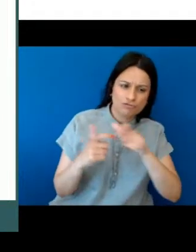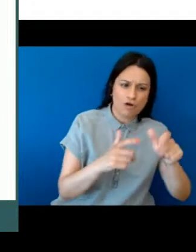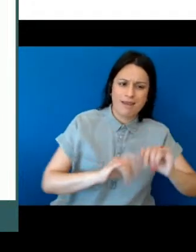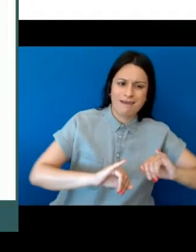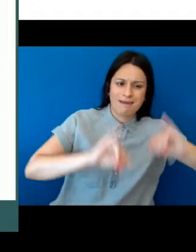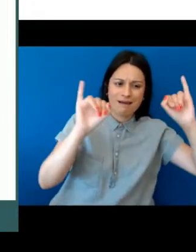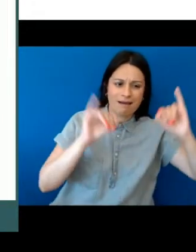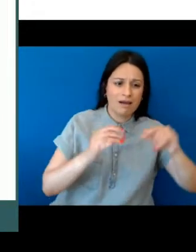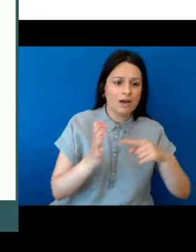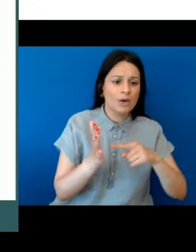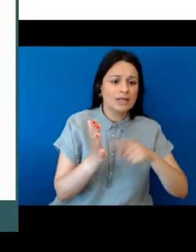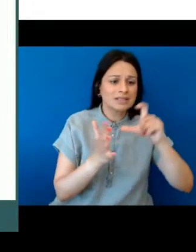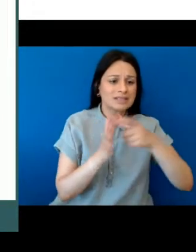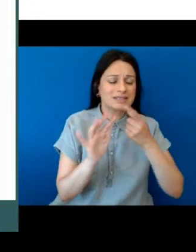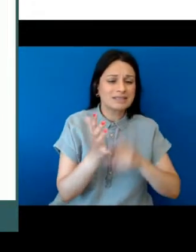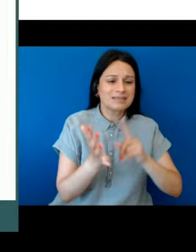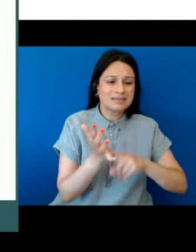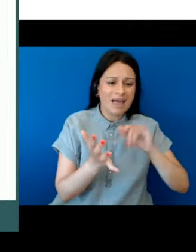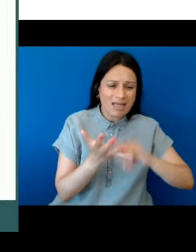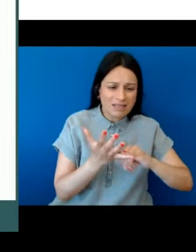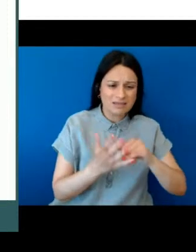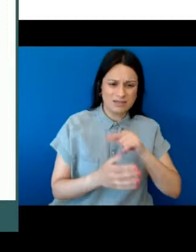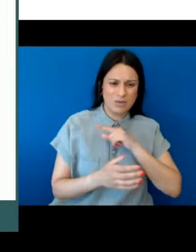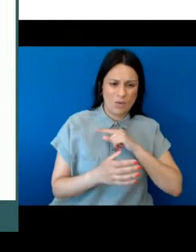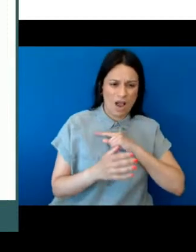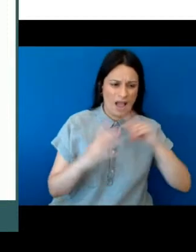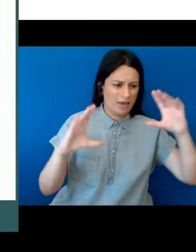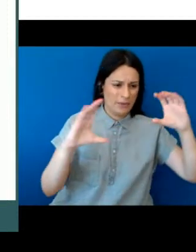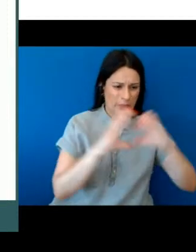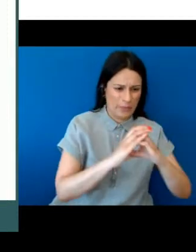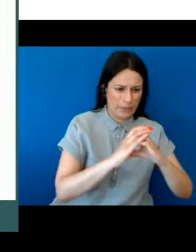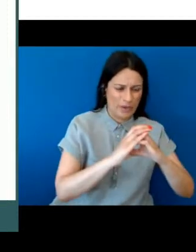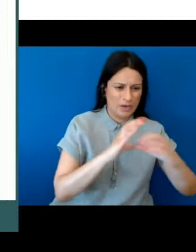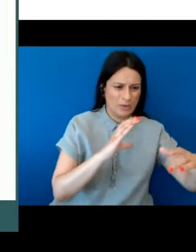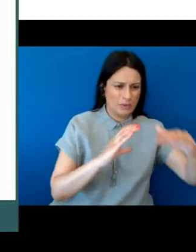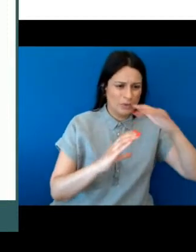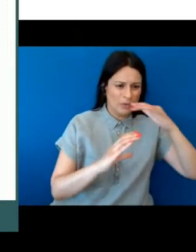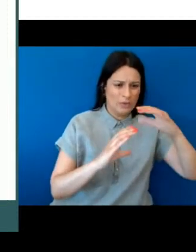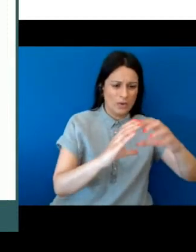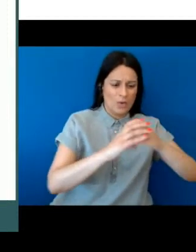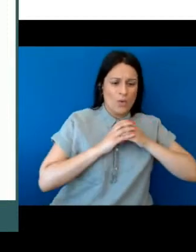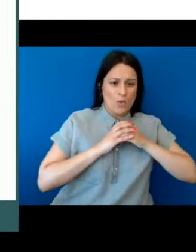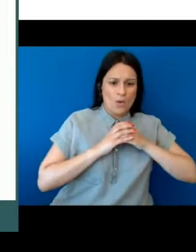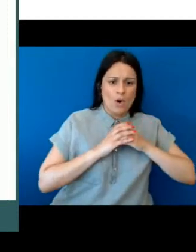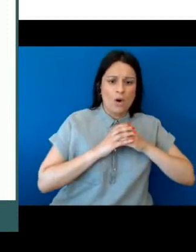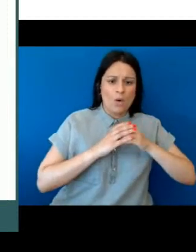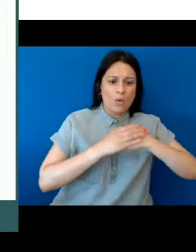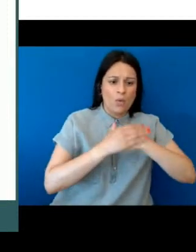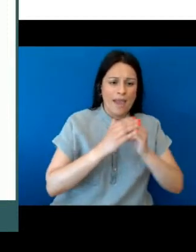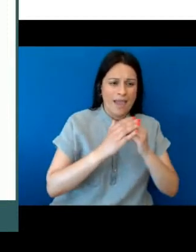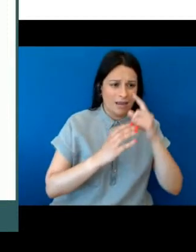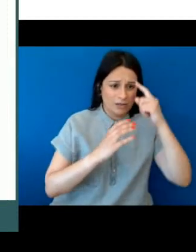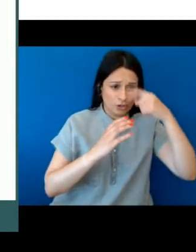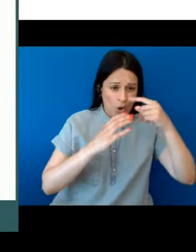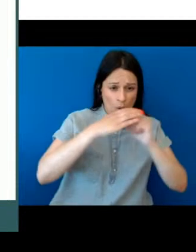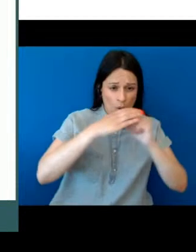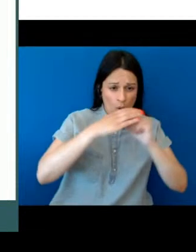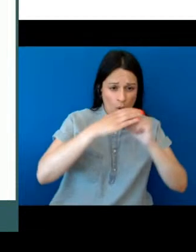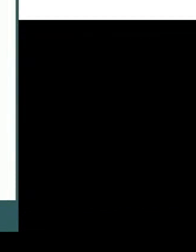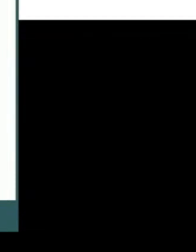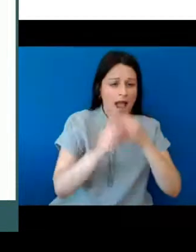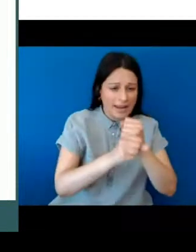making cytokines that pull in inflammatory cells into the lining of the nose and the lungs.